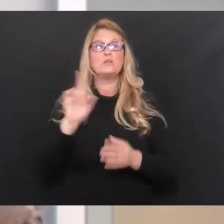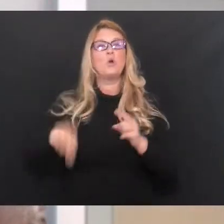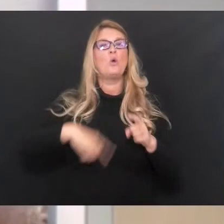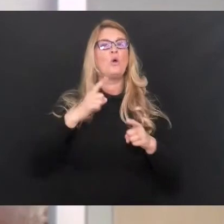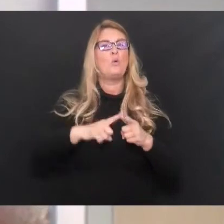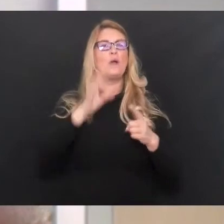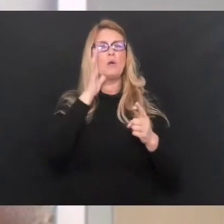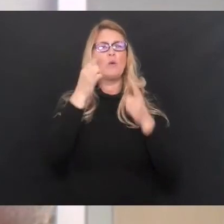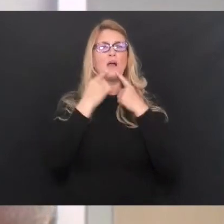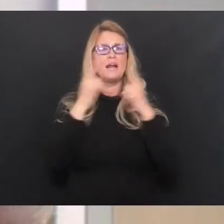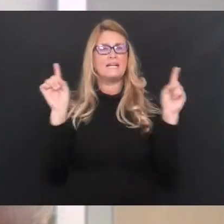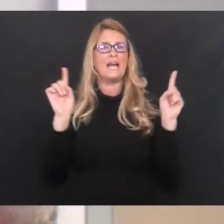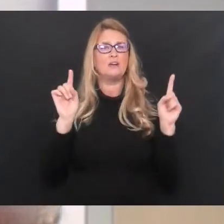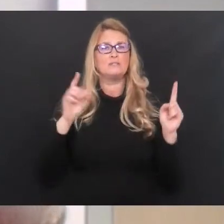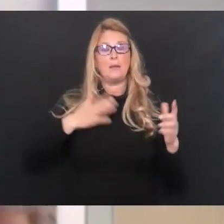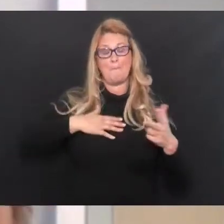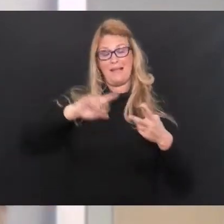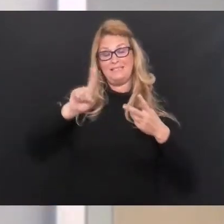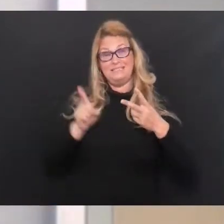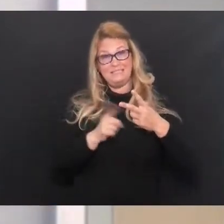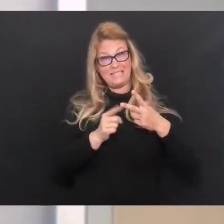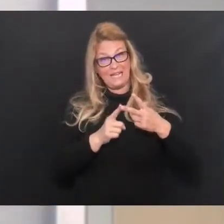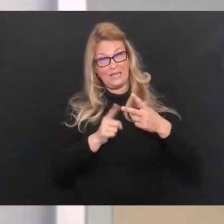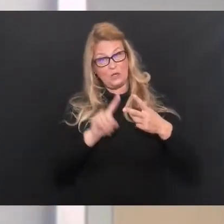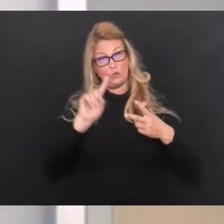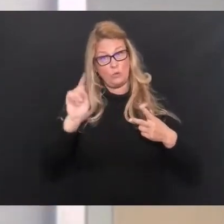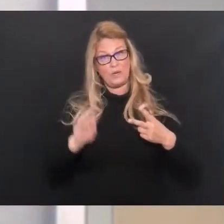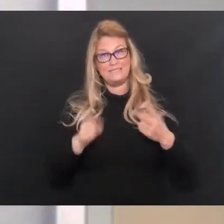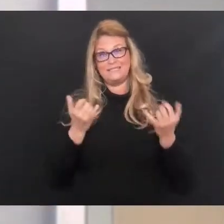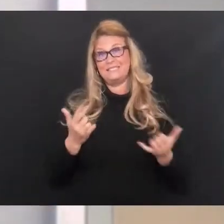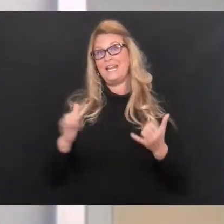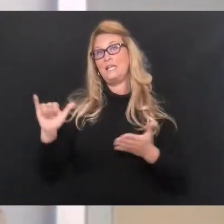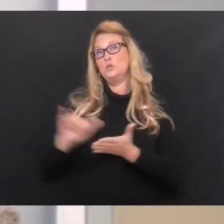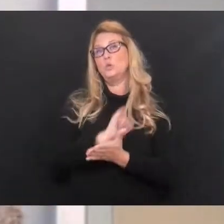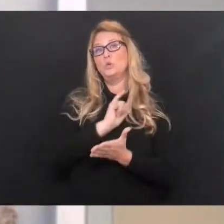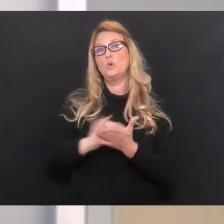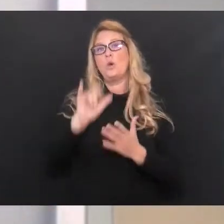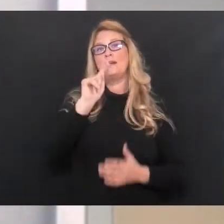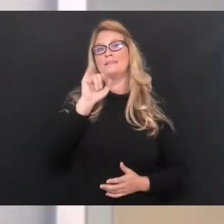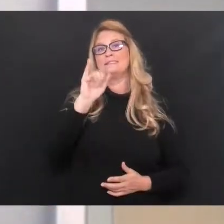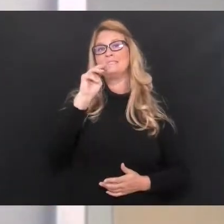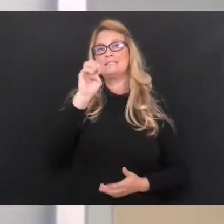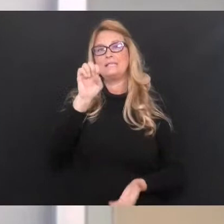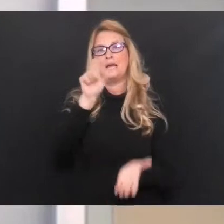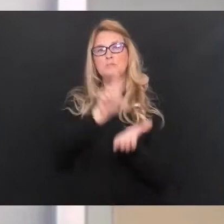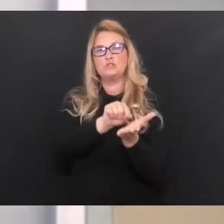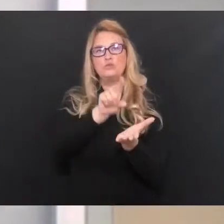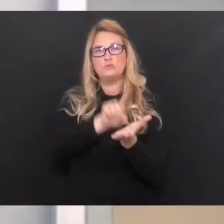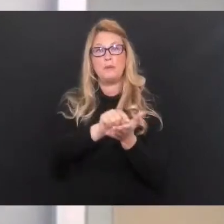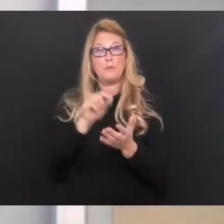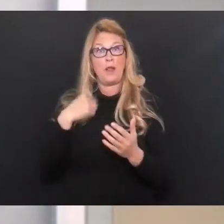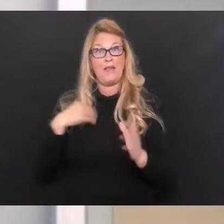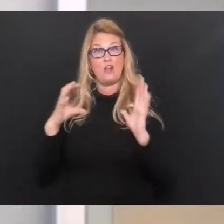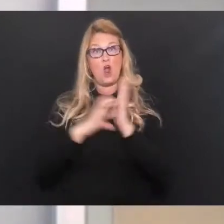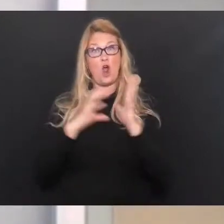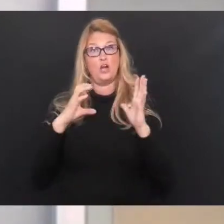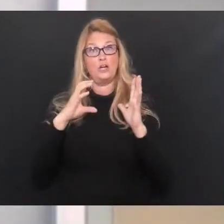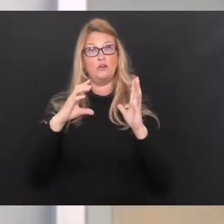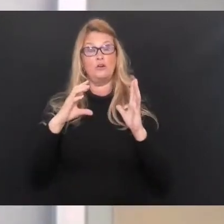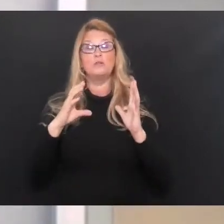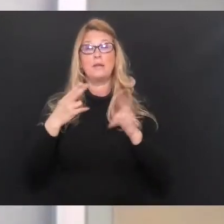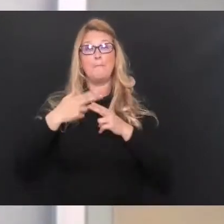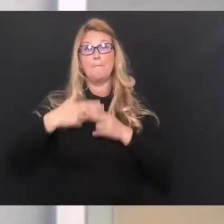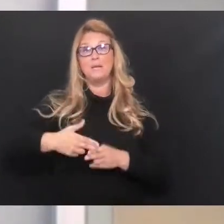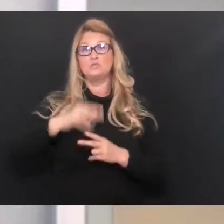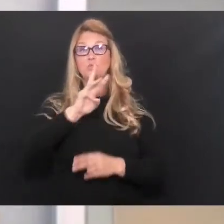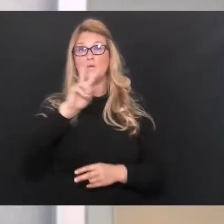forthcoming. And my second question, in today's New York Times, there's an article that mentions that West Virginia and Alaska were